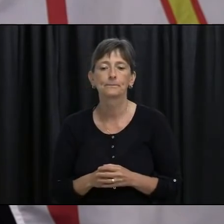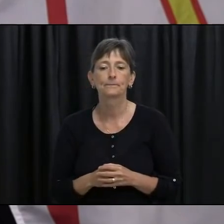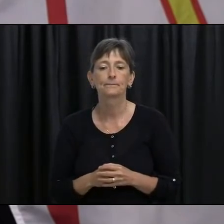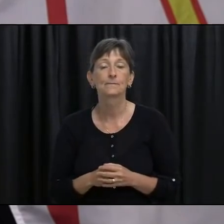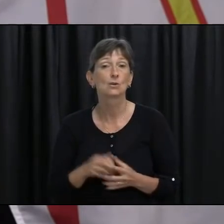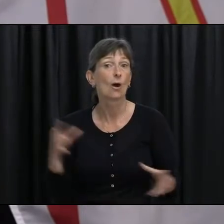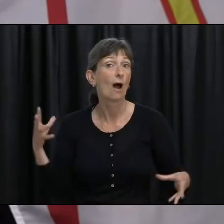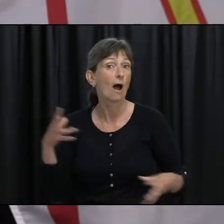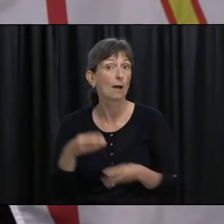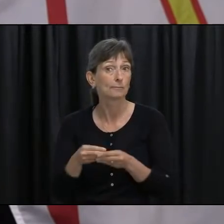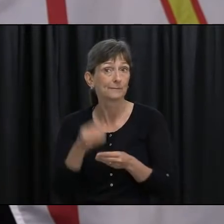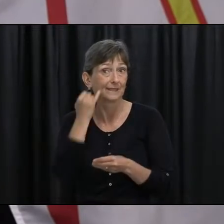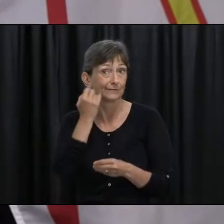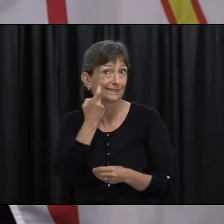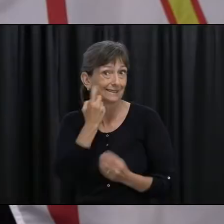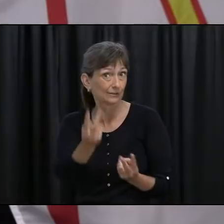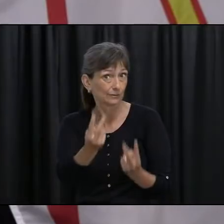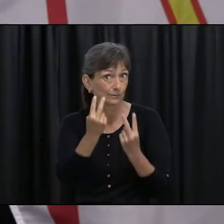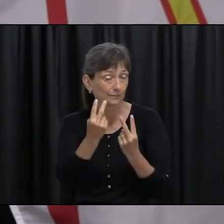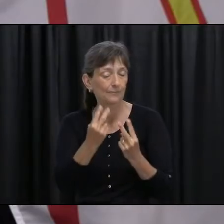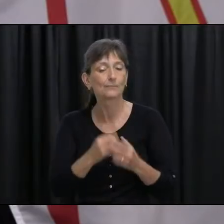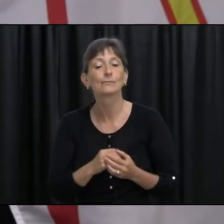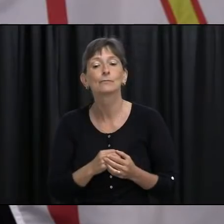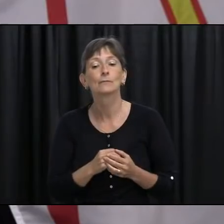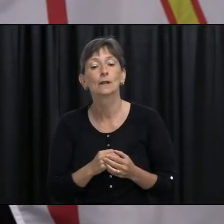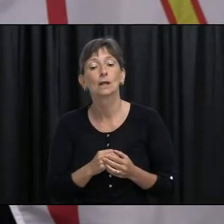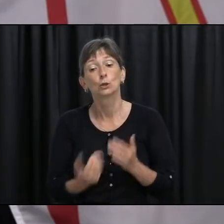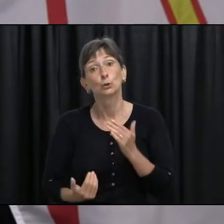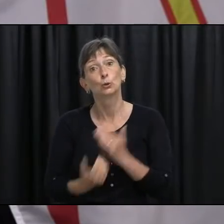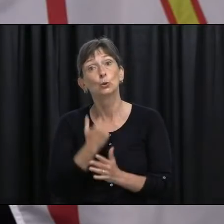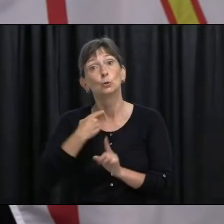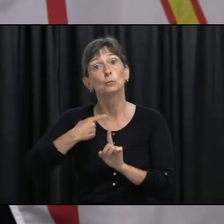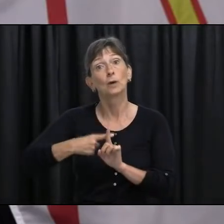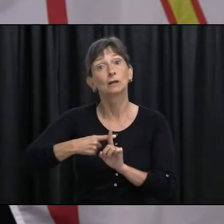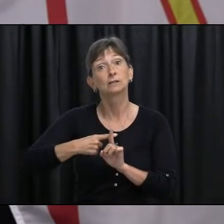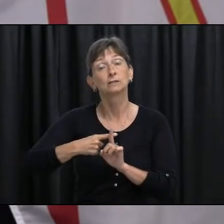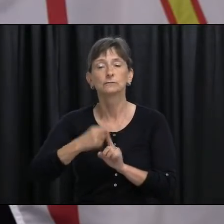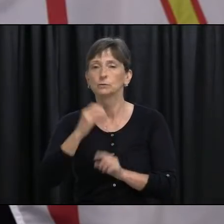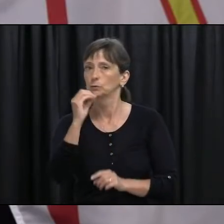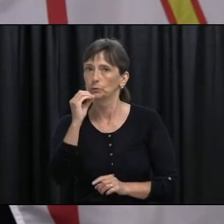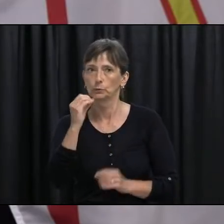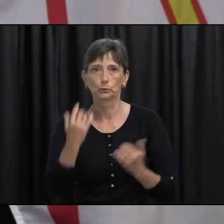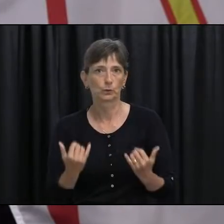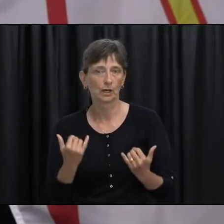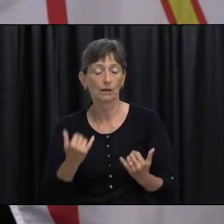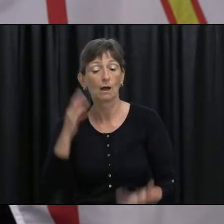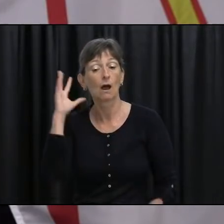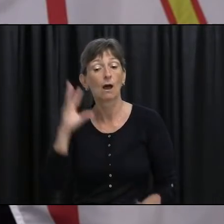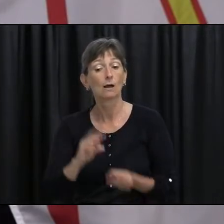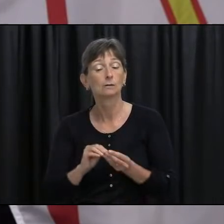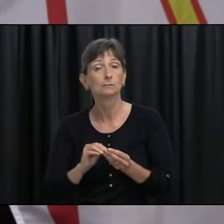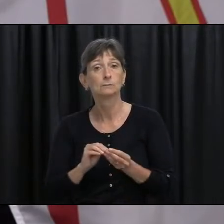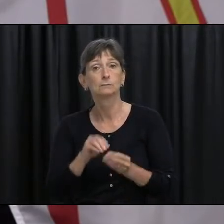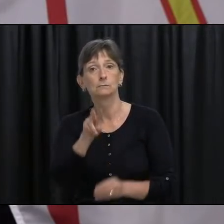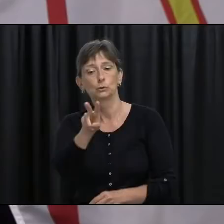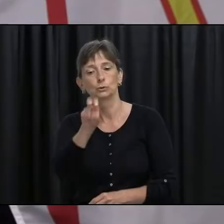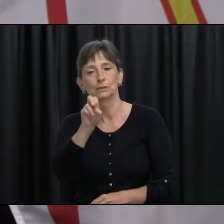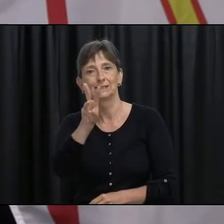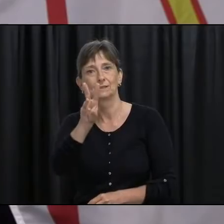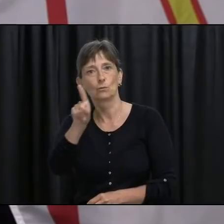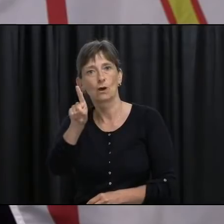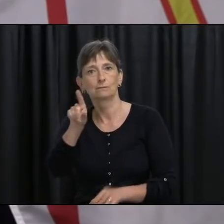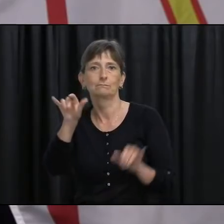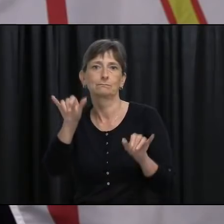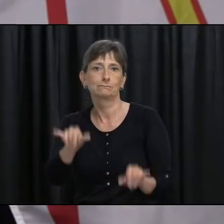As a recap, for those who may have just joined, we have no new cases since yesterday's media advisory, and the total number of cases in the